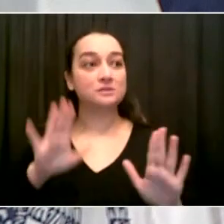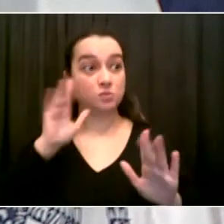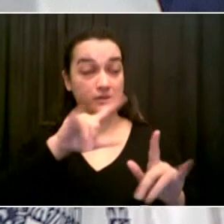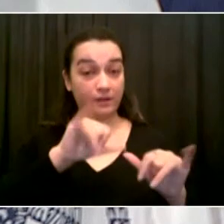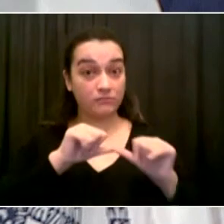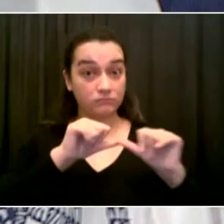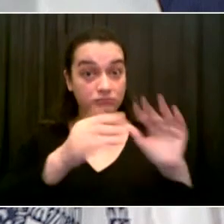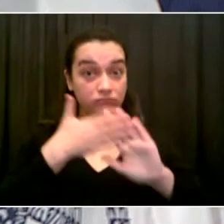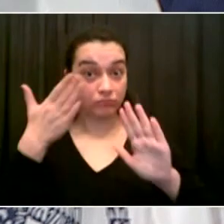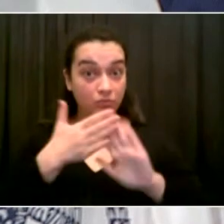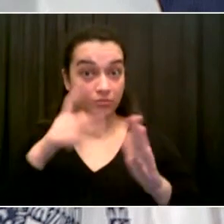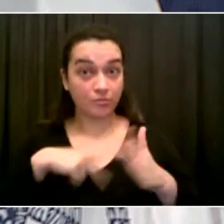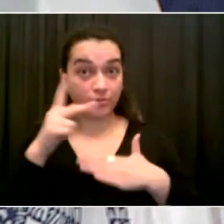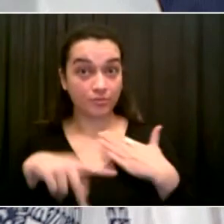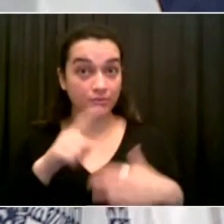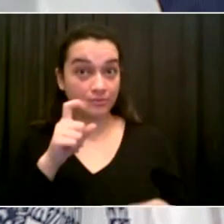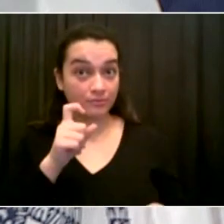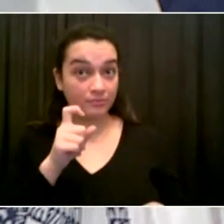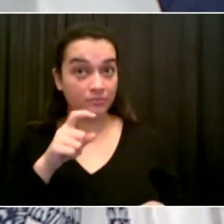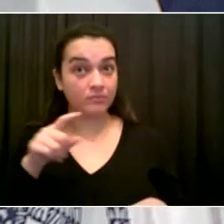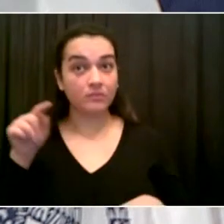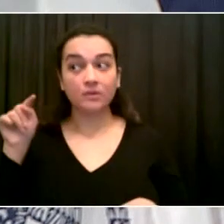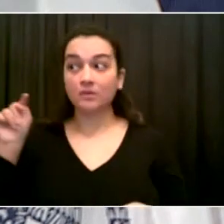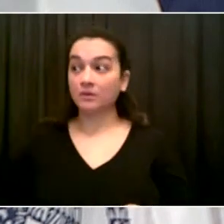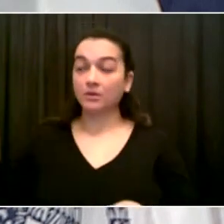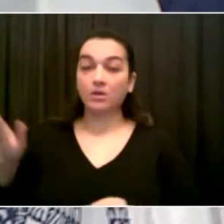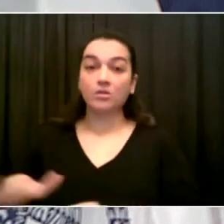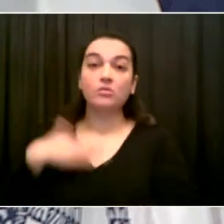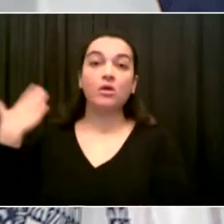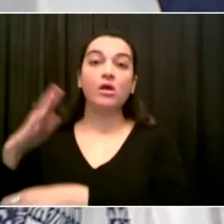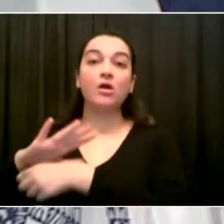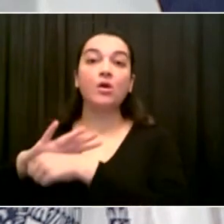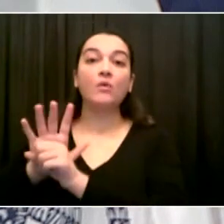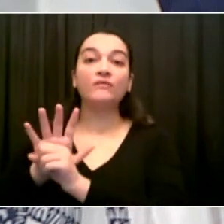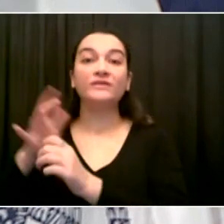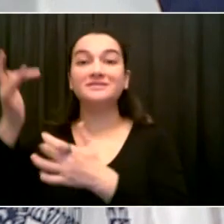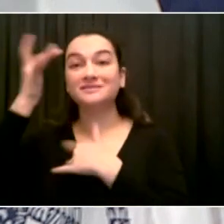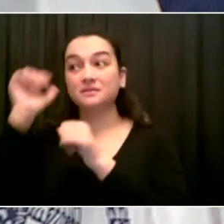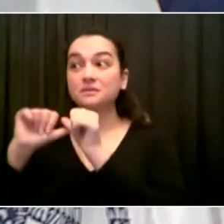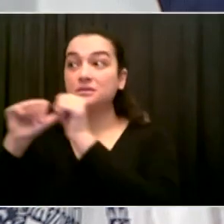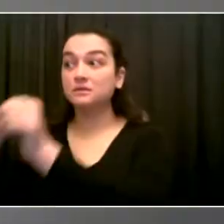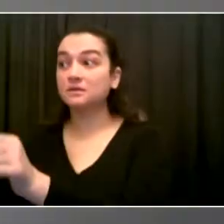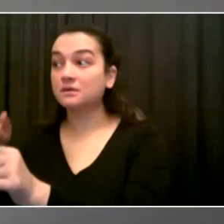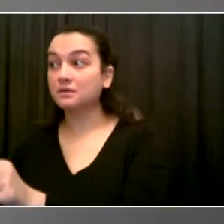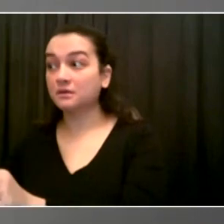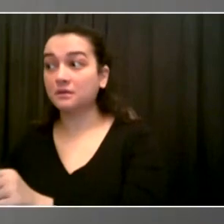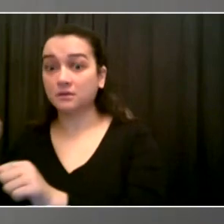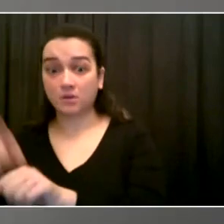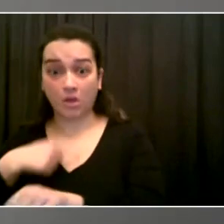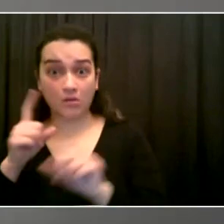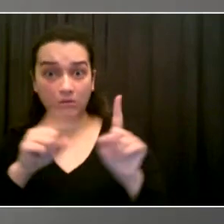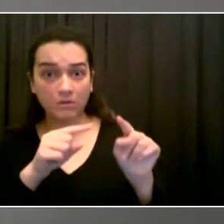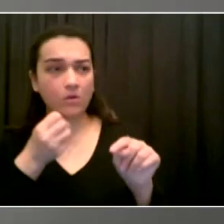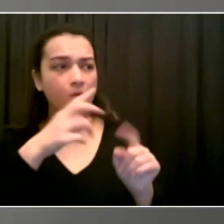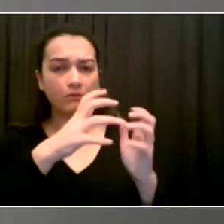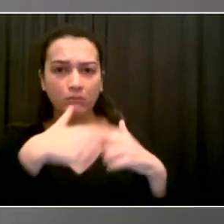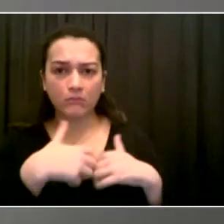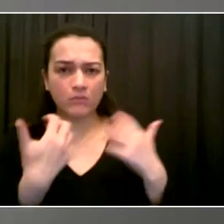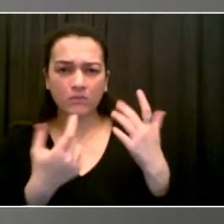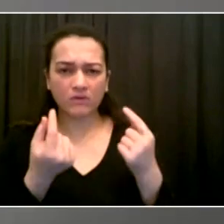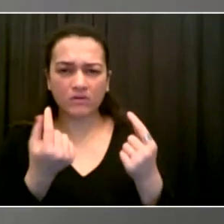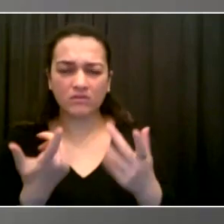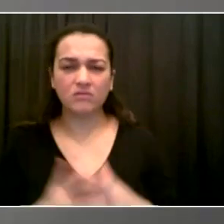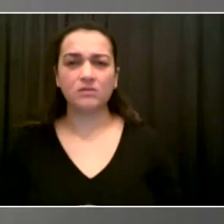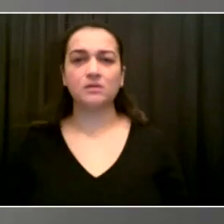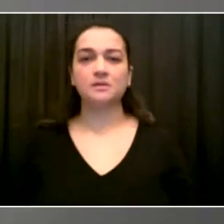I'm just trying to get a sense of what you're looking at for the future. Sure. Well, thank you. We'll keep the centers open as long as